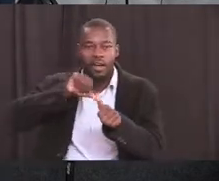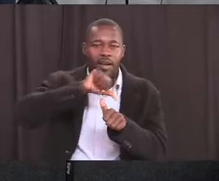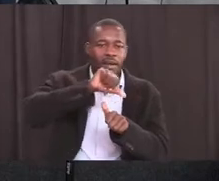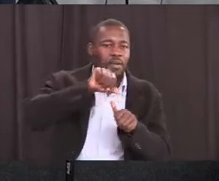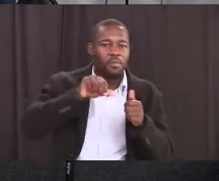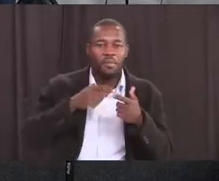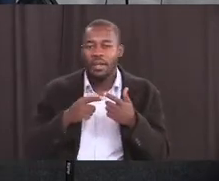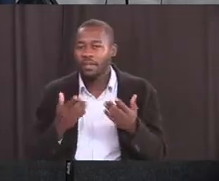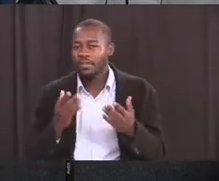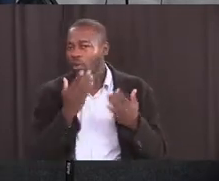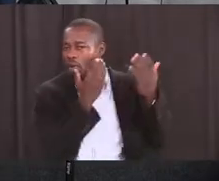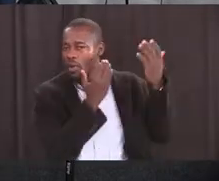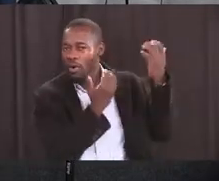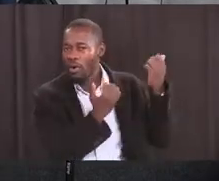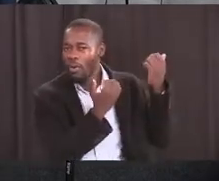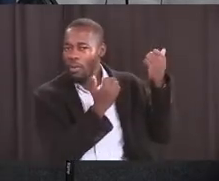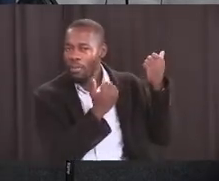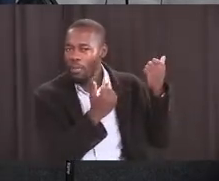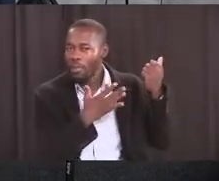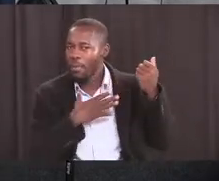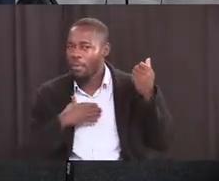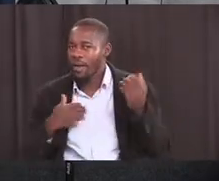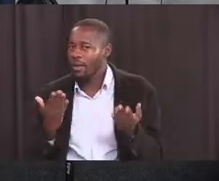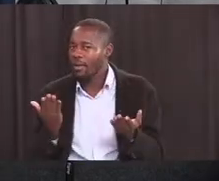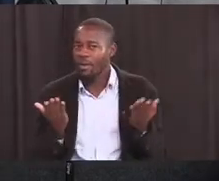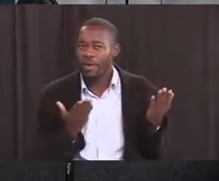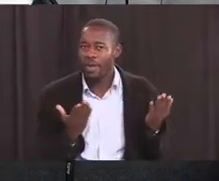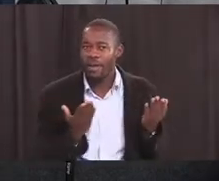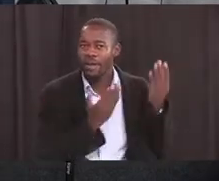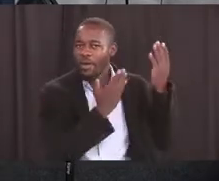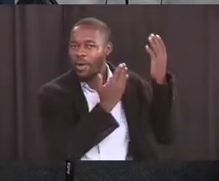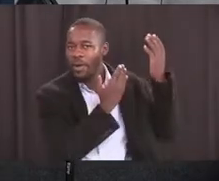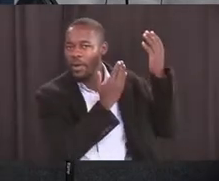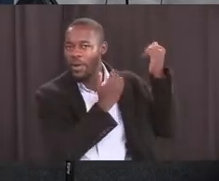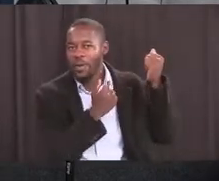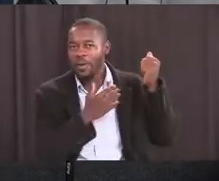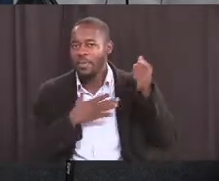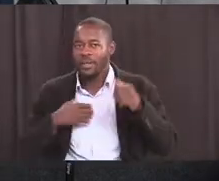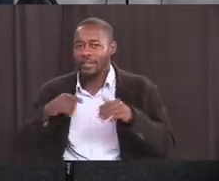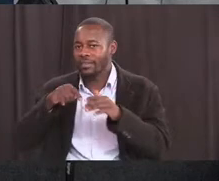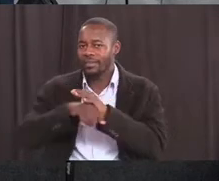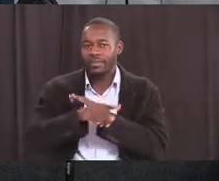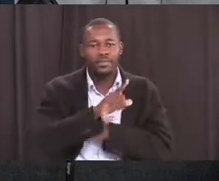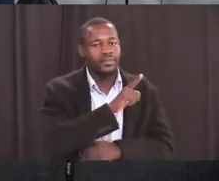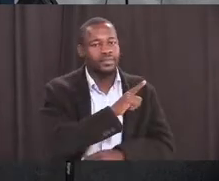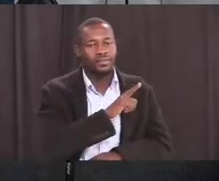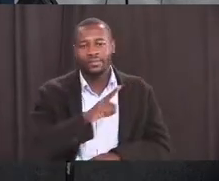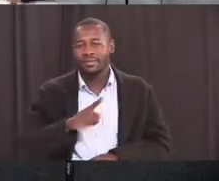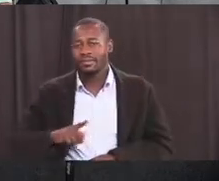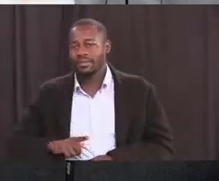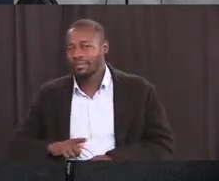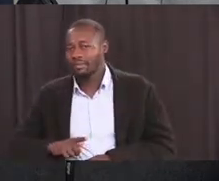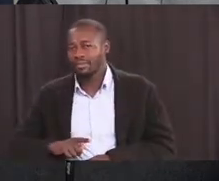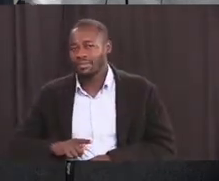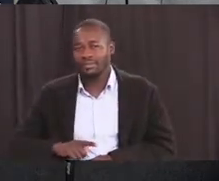hope is in, my hope is in the Lord.